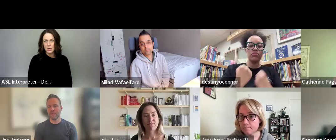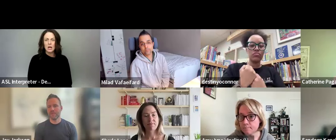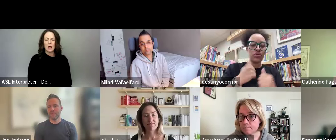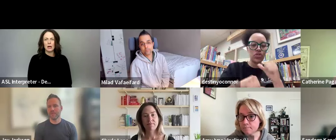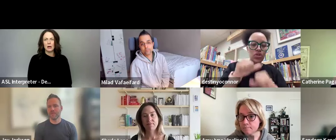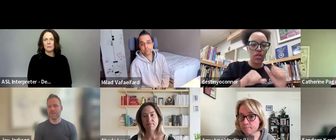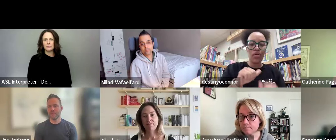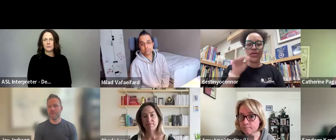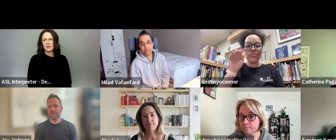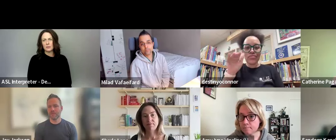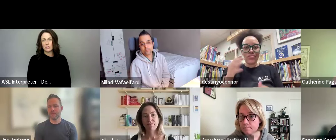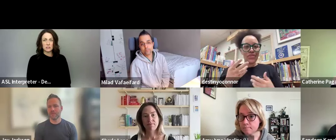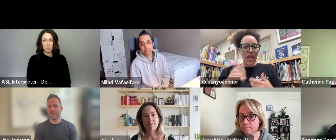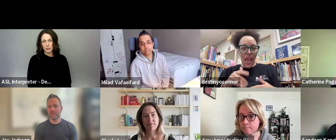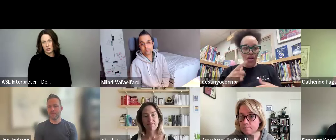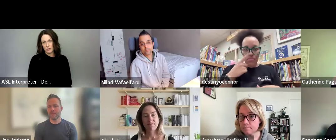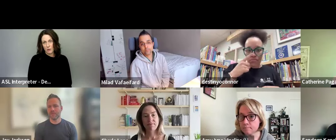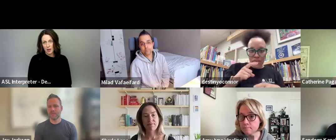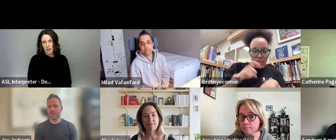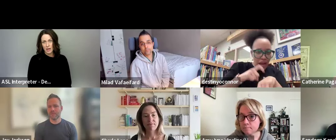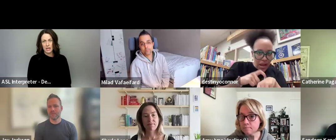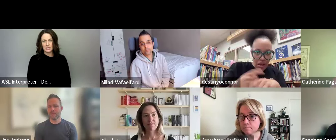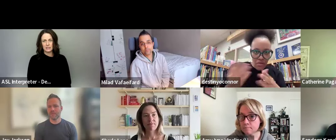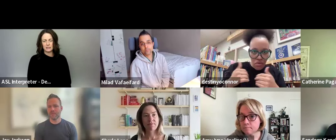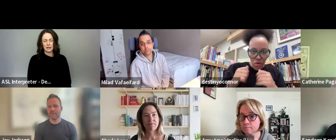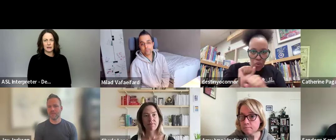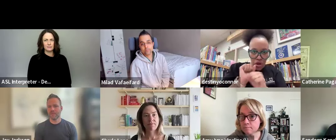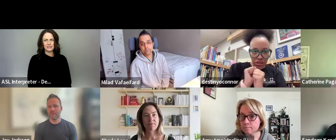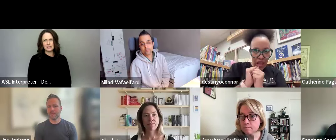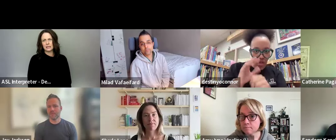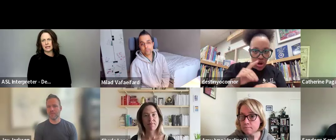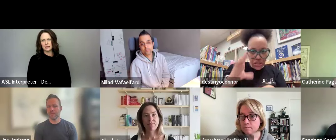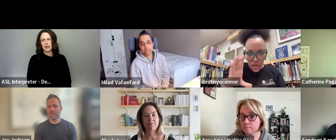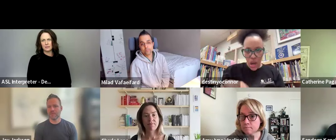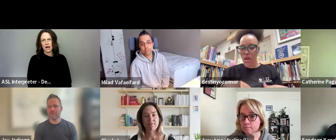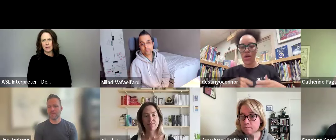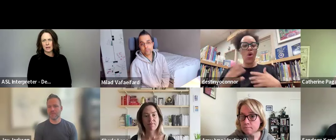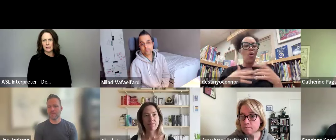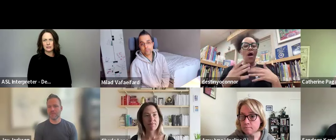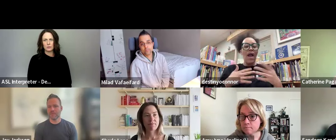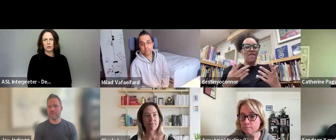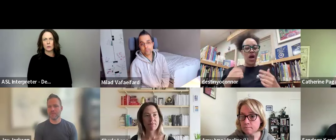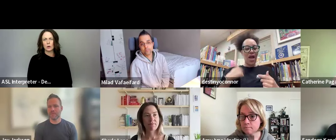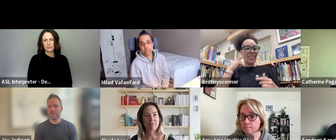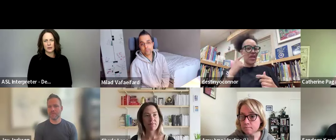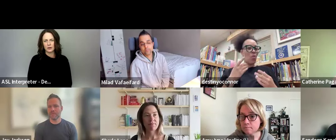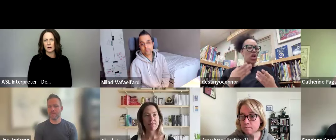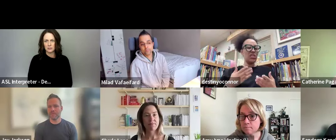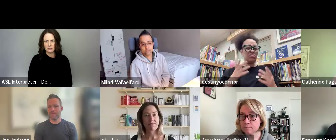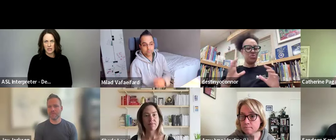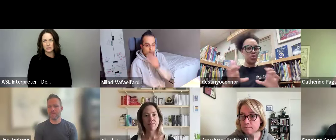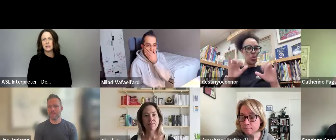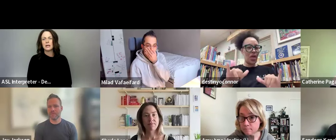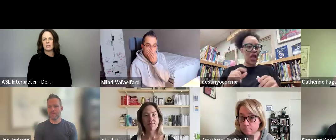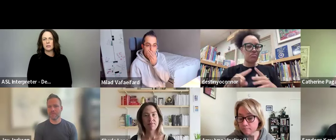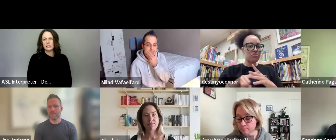issues. And then we can support each other that way. And because it takes a lot of time. And if we're going to work together on